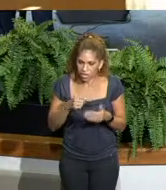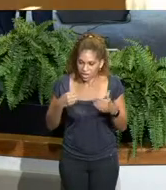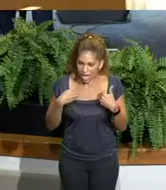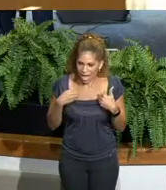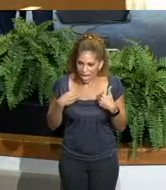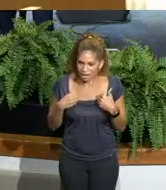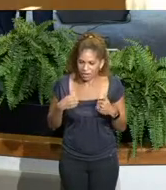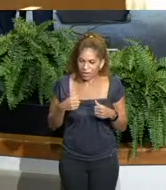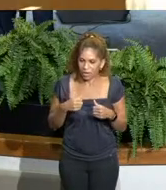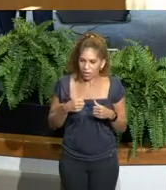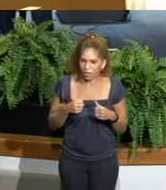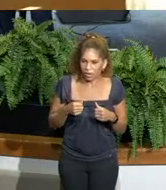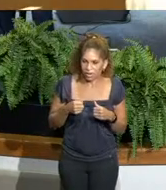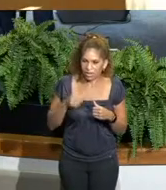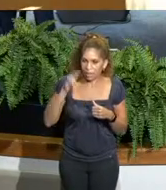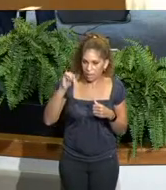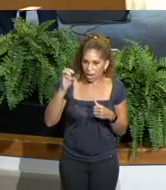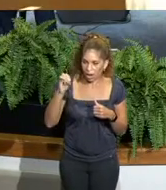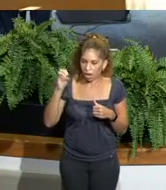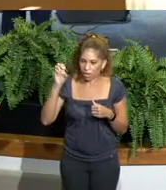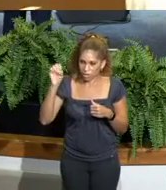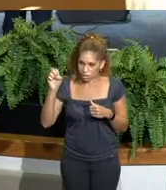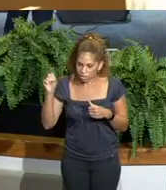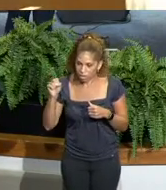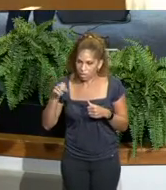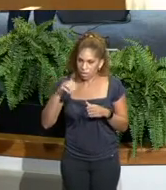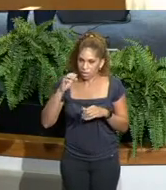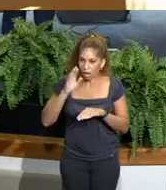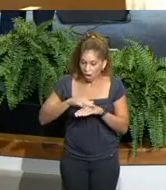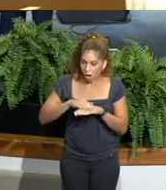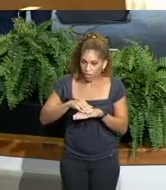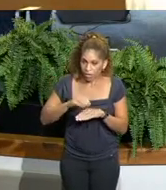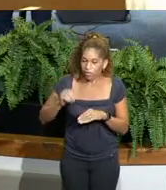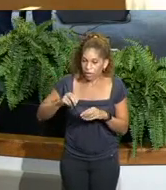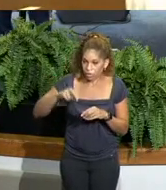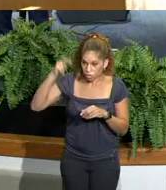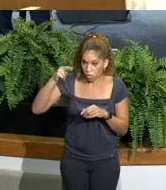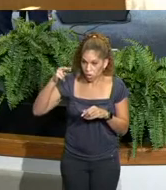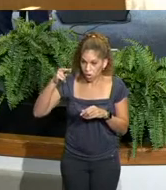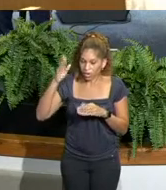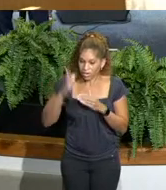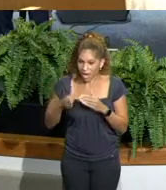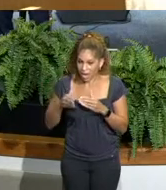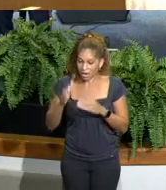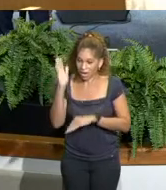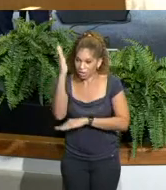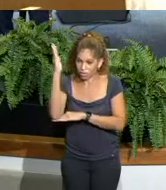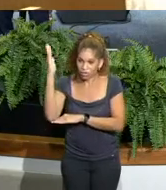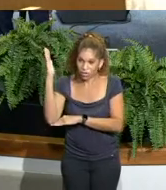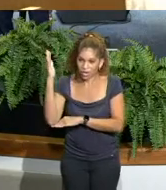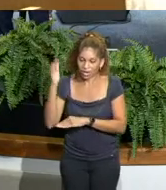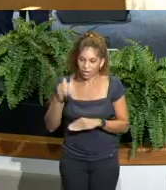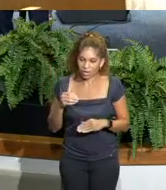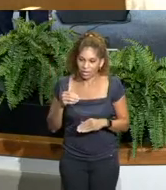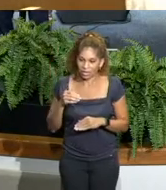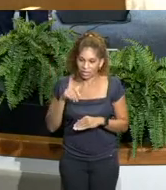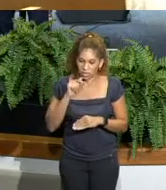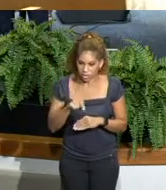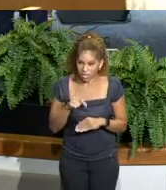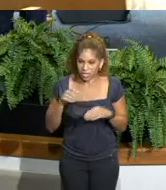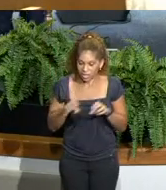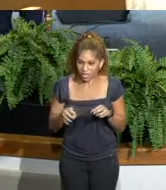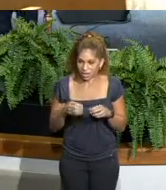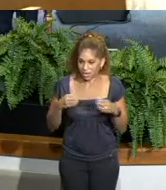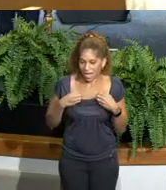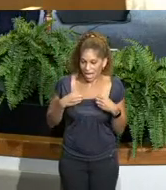star in the sky. Now, she did have a pistol because she said, "You gonna be free one way or the other, but you're